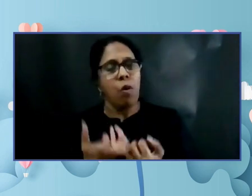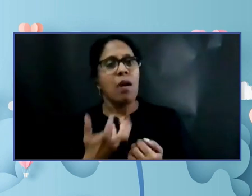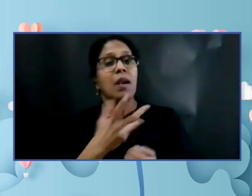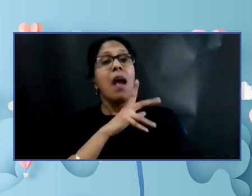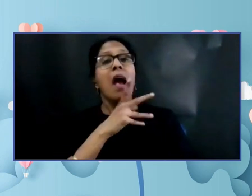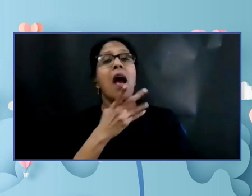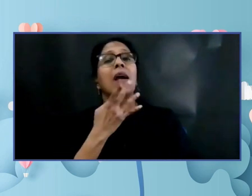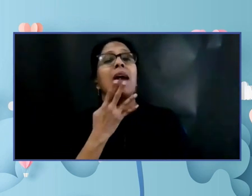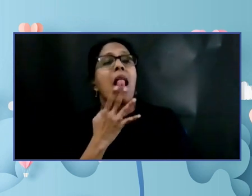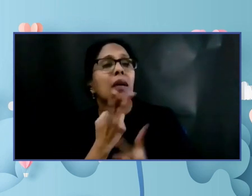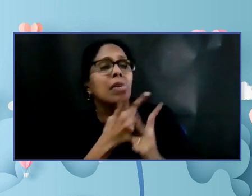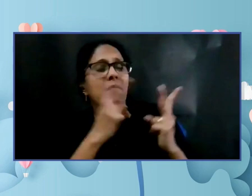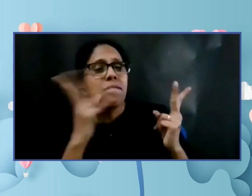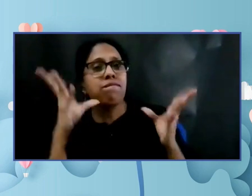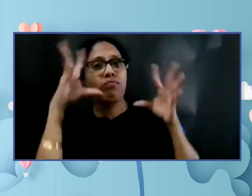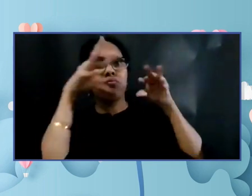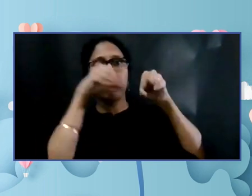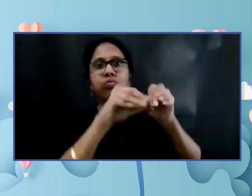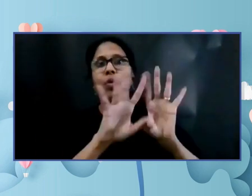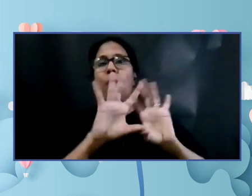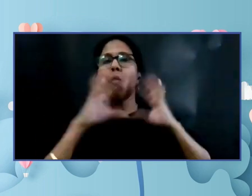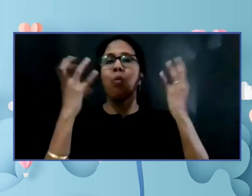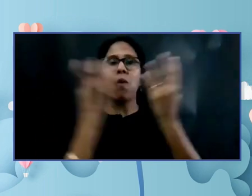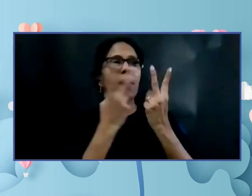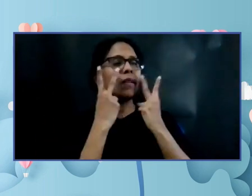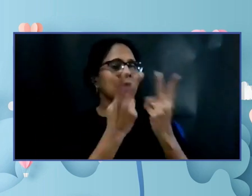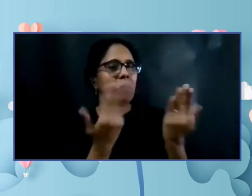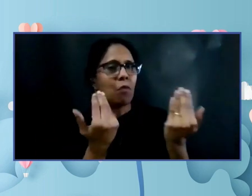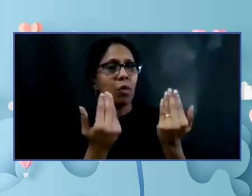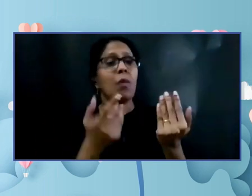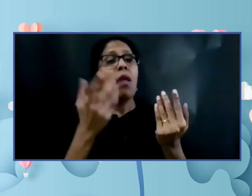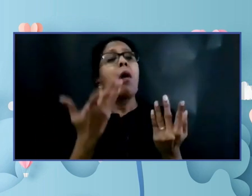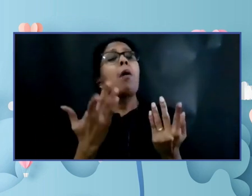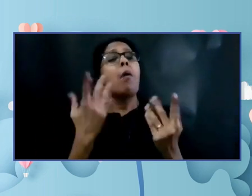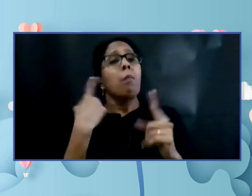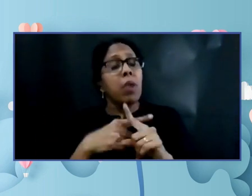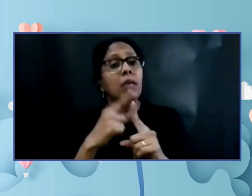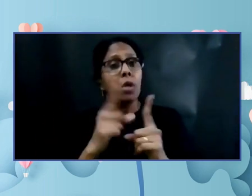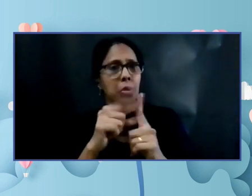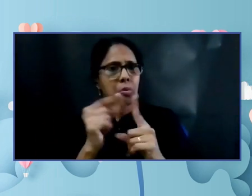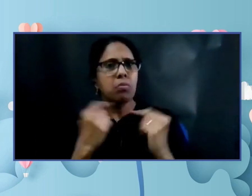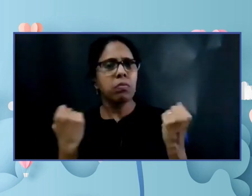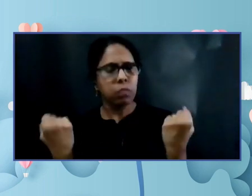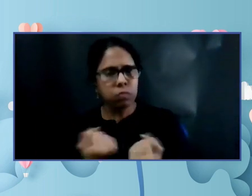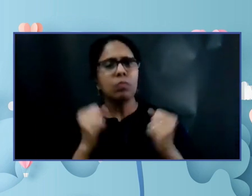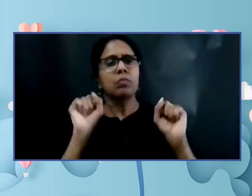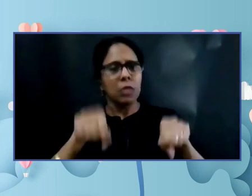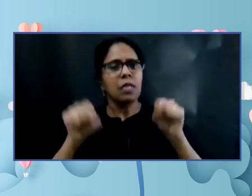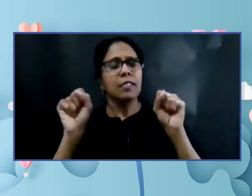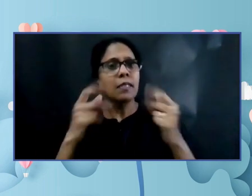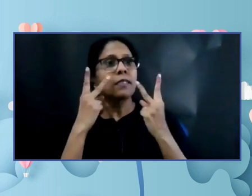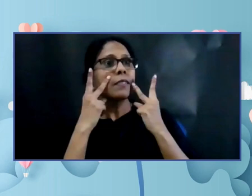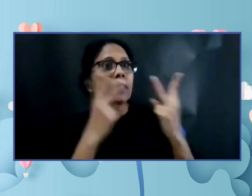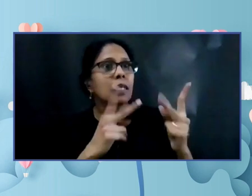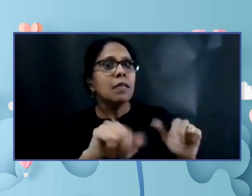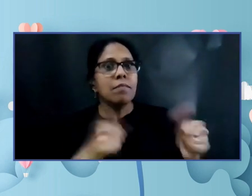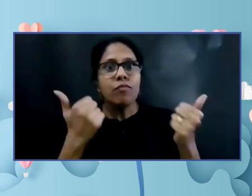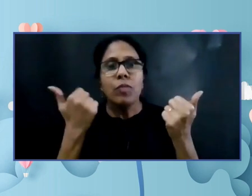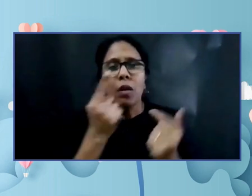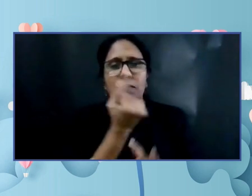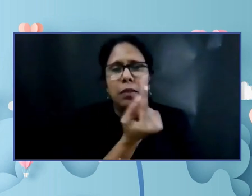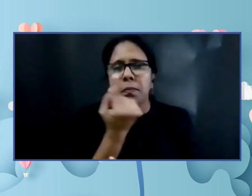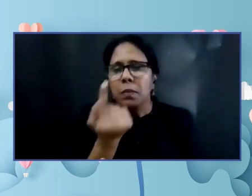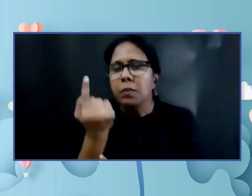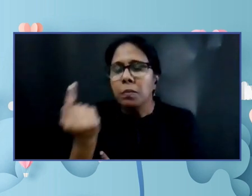the abilities in everybody around you, and you will not really care too much about the things that doesn't necessarily work.